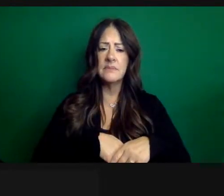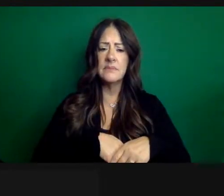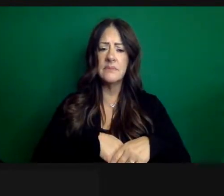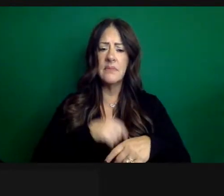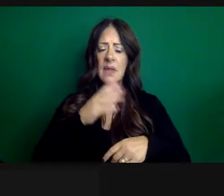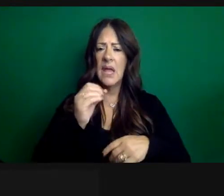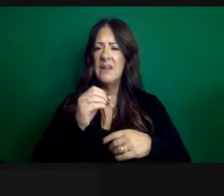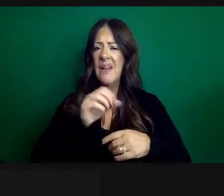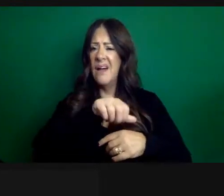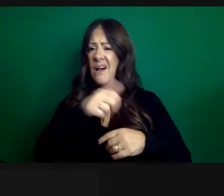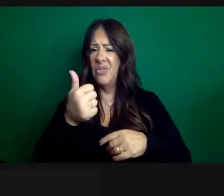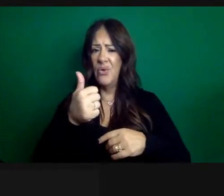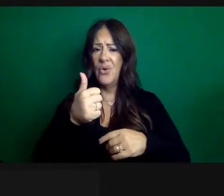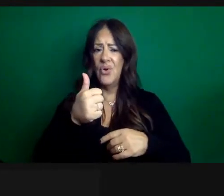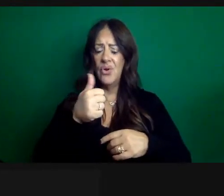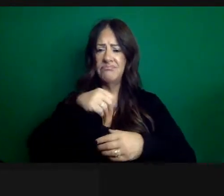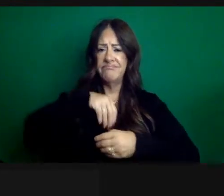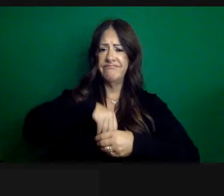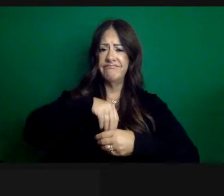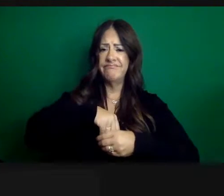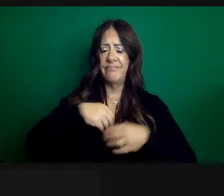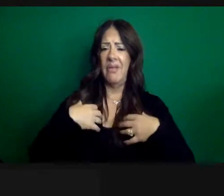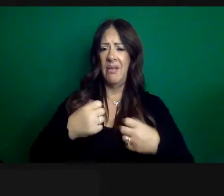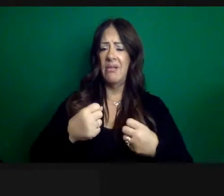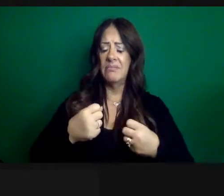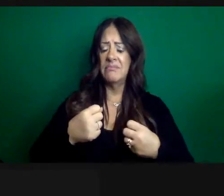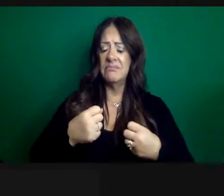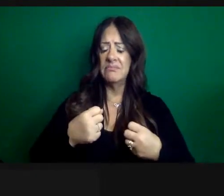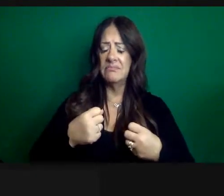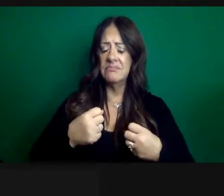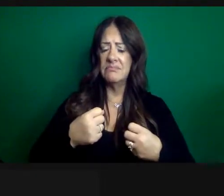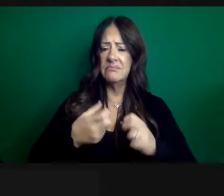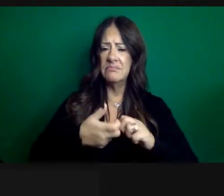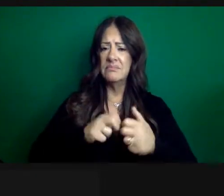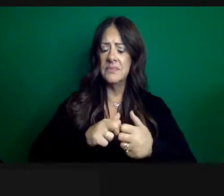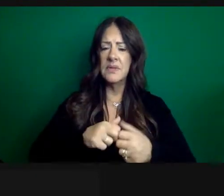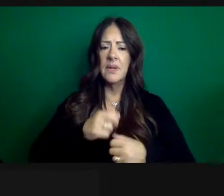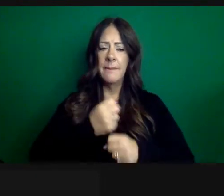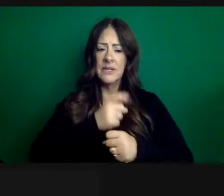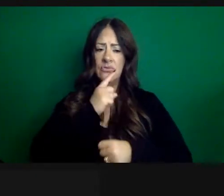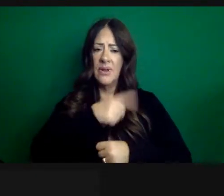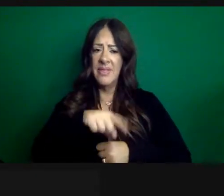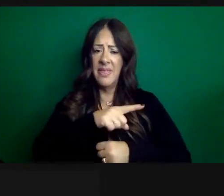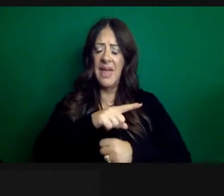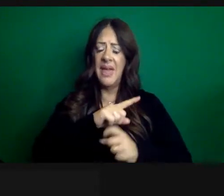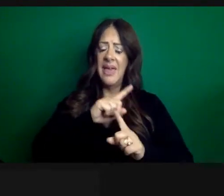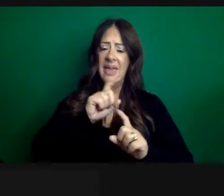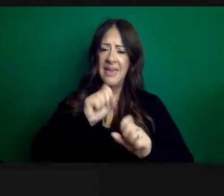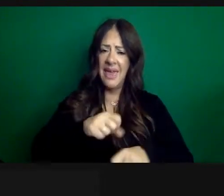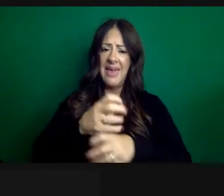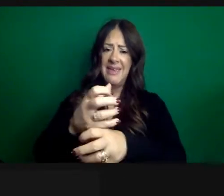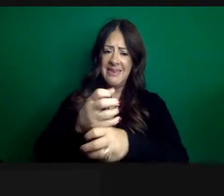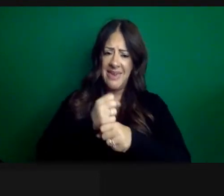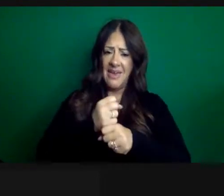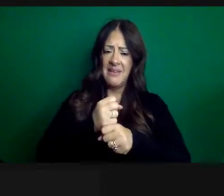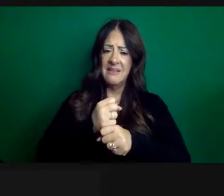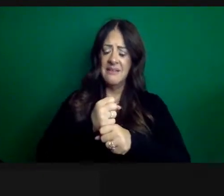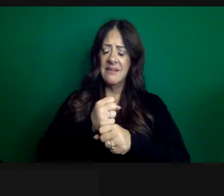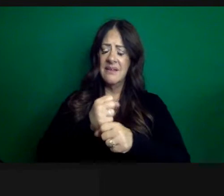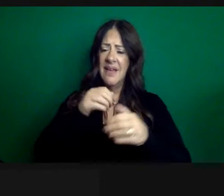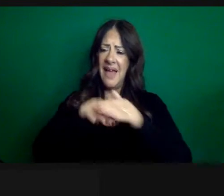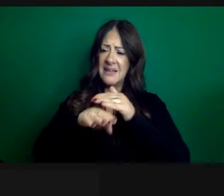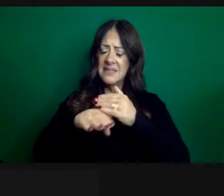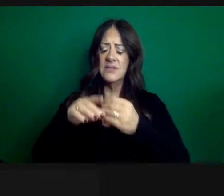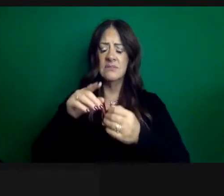severe underlying conditions do get access to vaccine in an equitable, thoughtful, planned way.